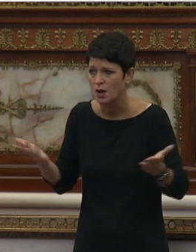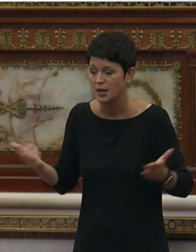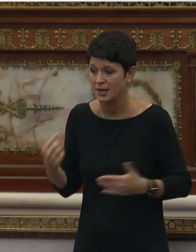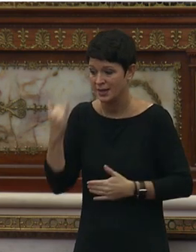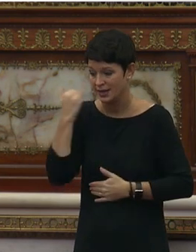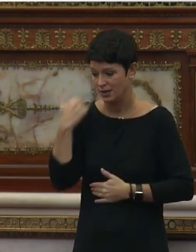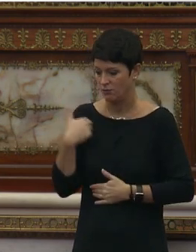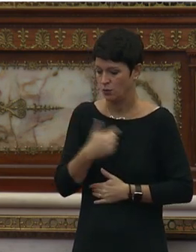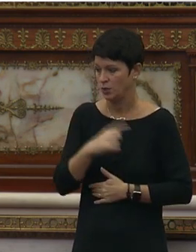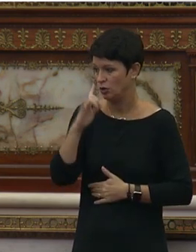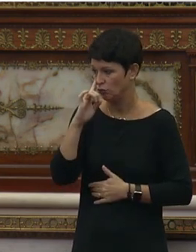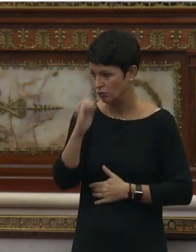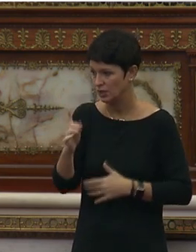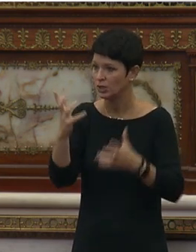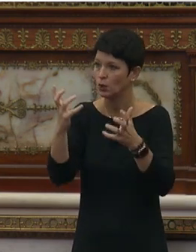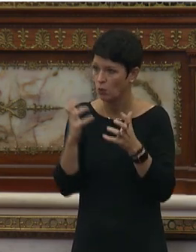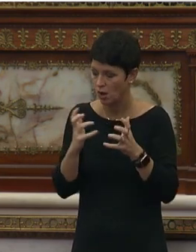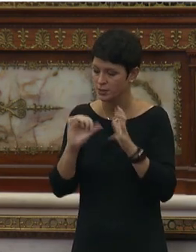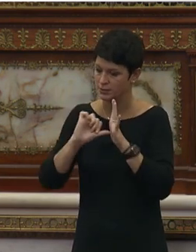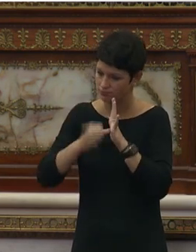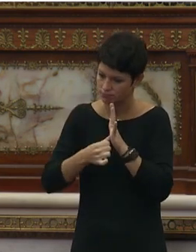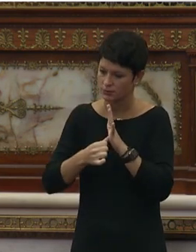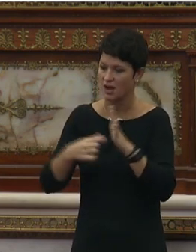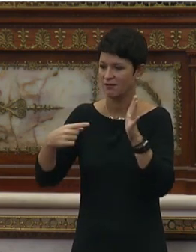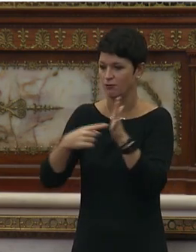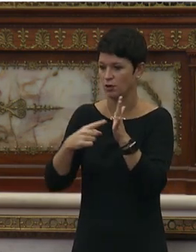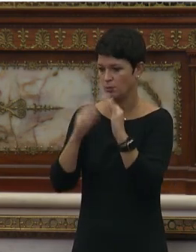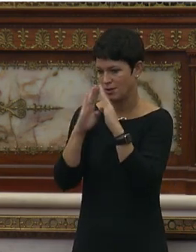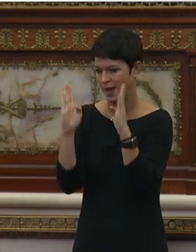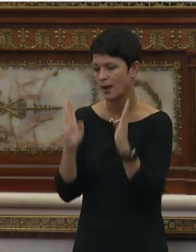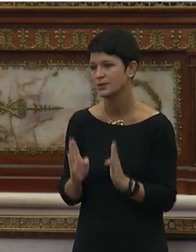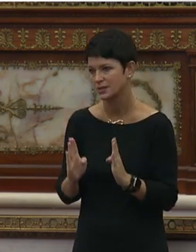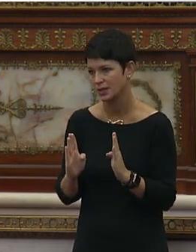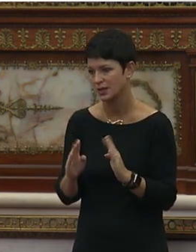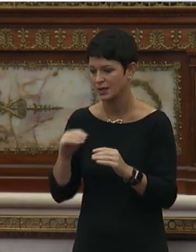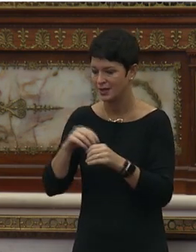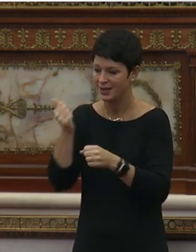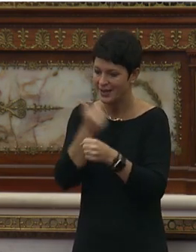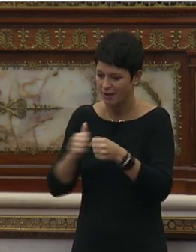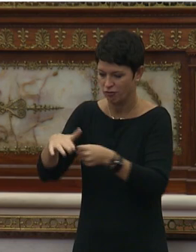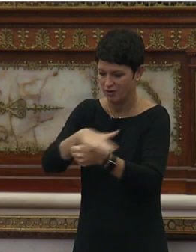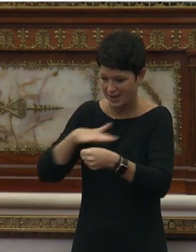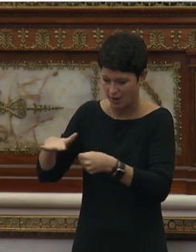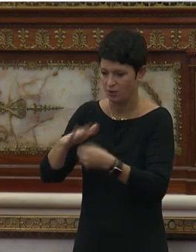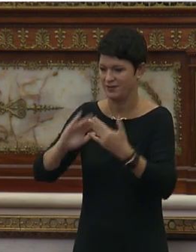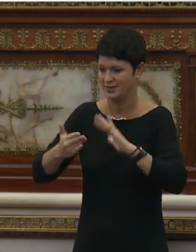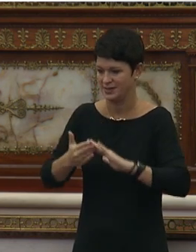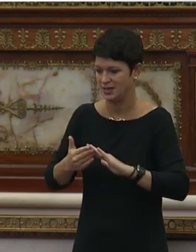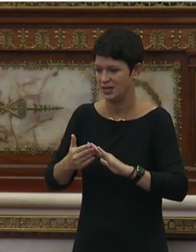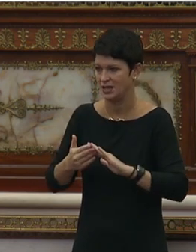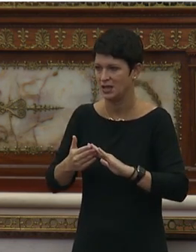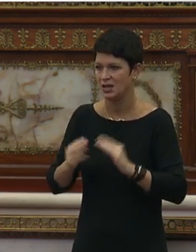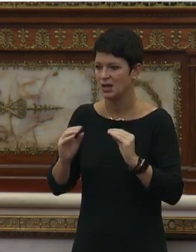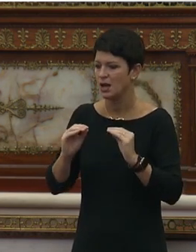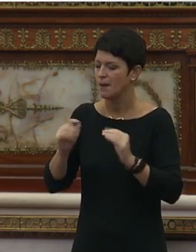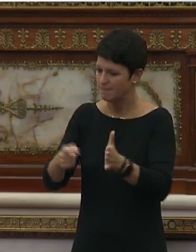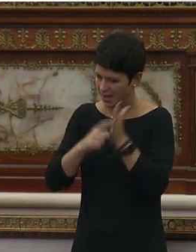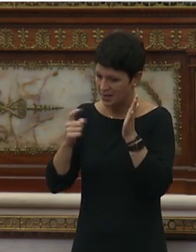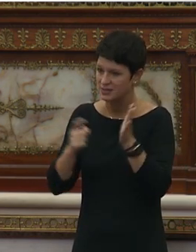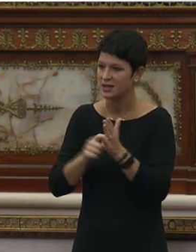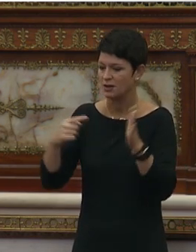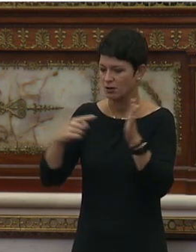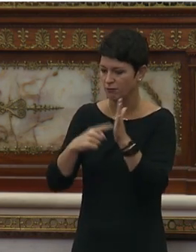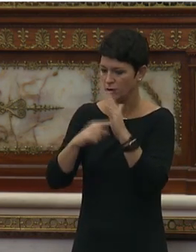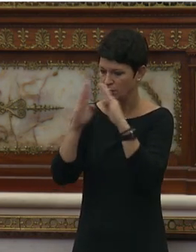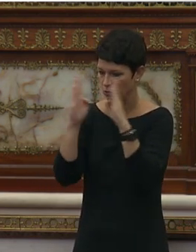we really want to insist on affordable housing in all areas of the city, nothing short of mandating